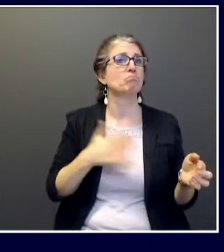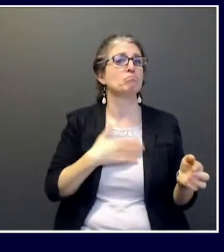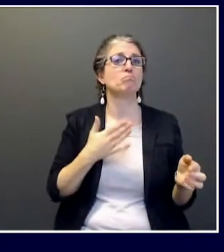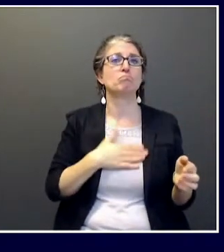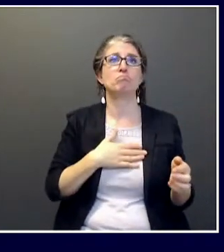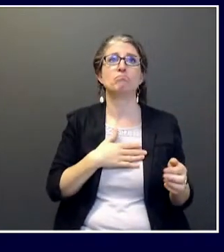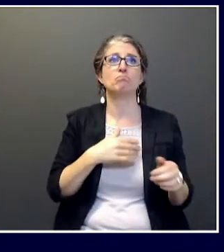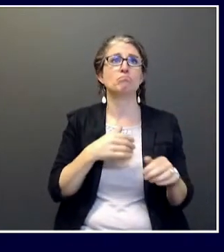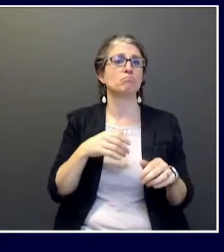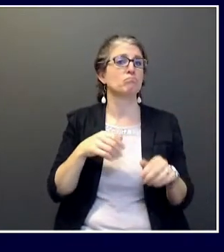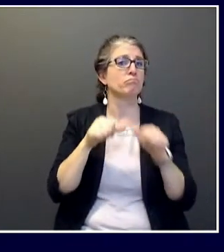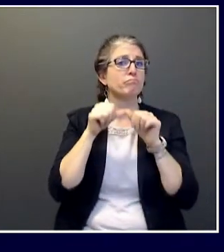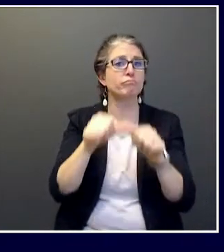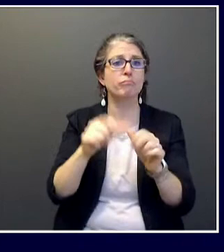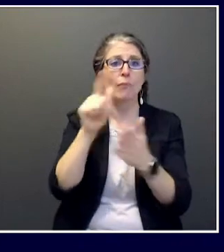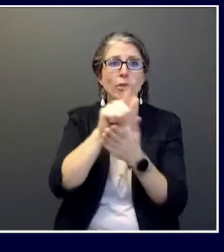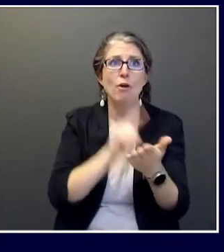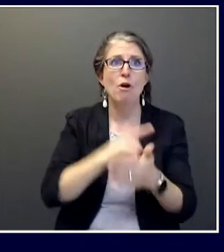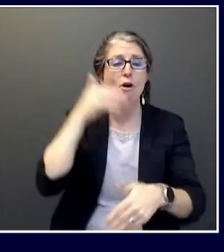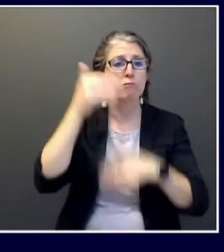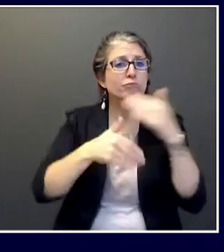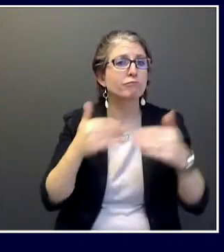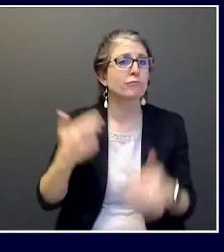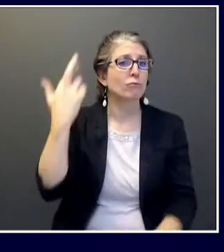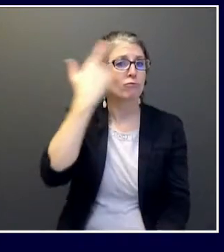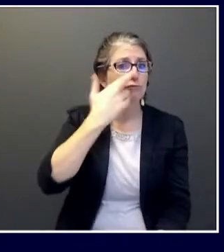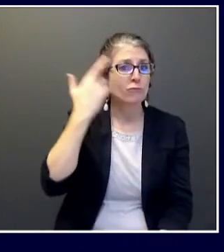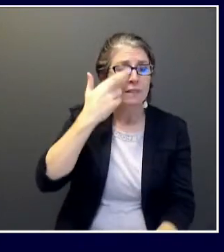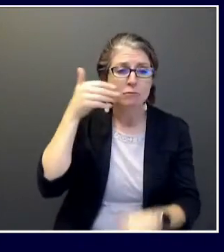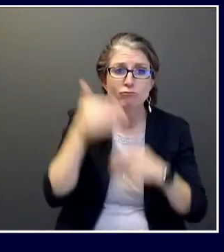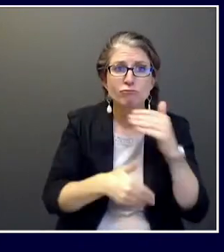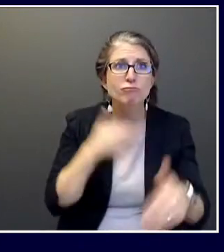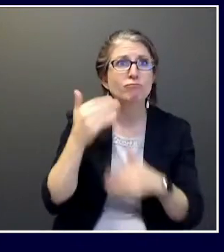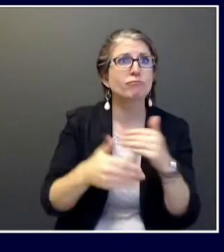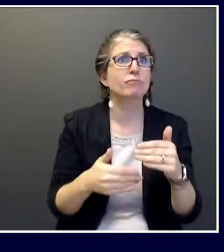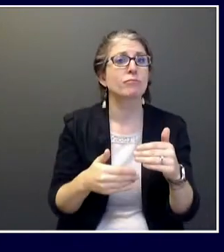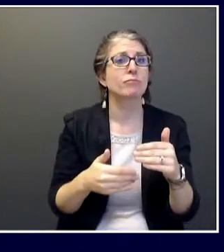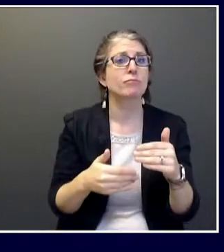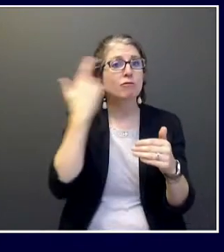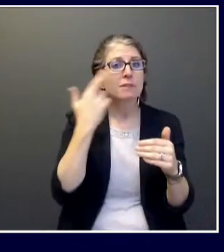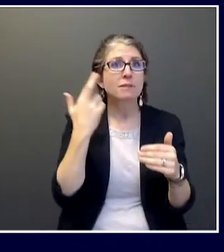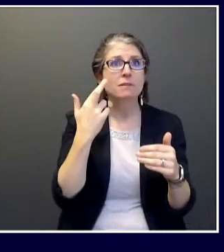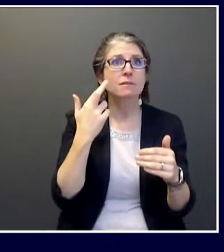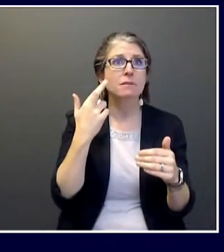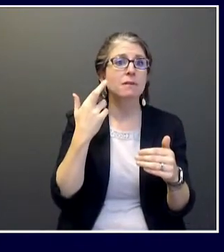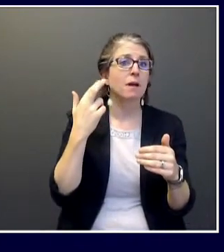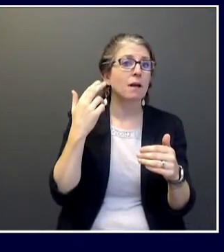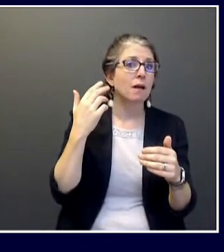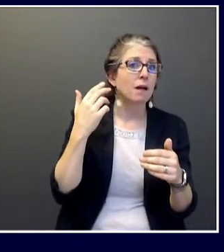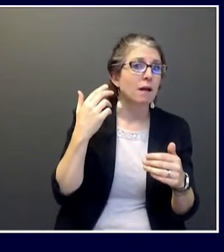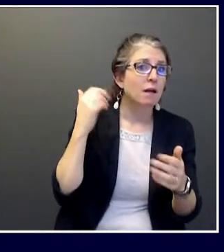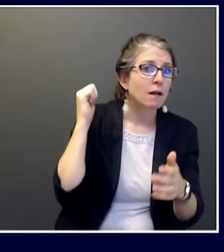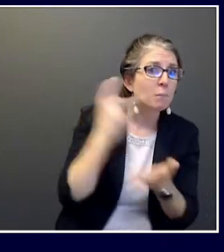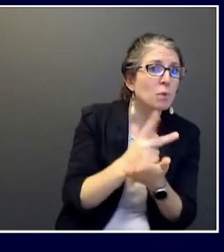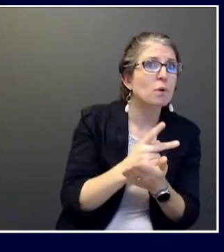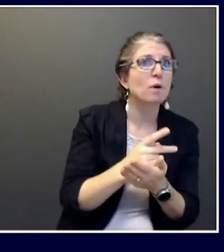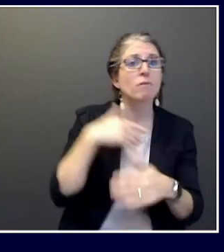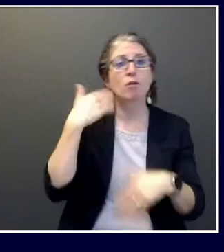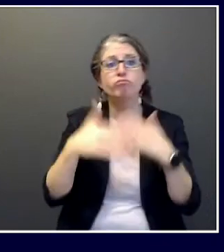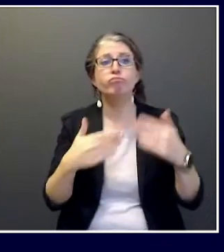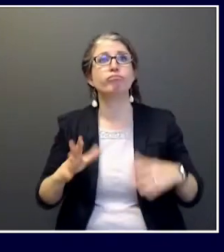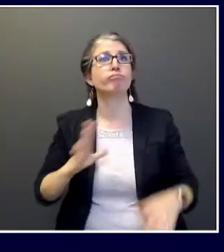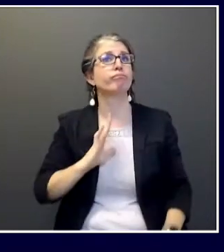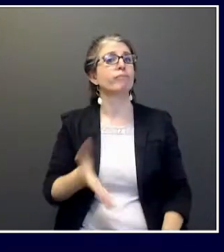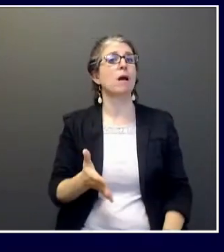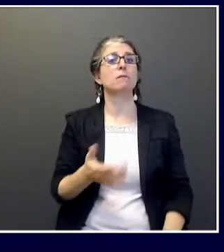were doing it and how we were doing it, and upheld the law was ratified by the appellate court. And so we are grateful that